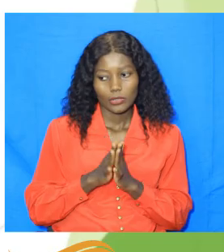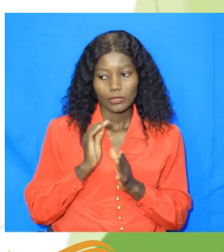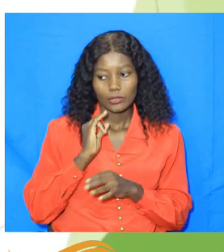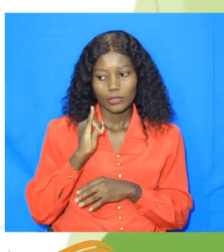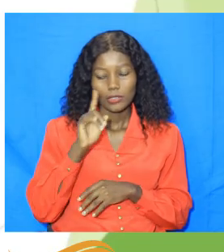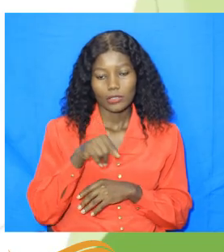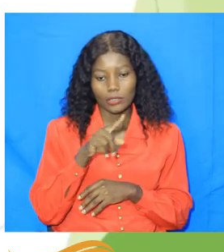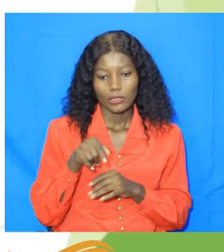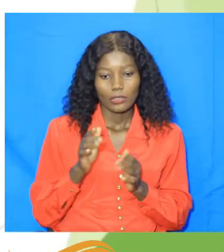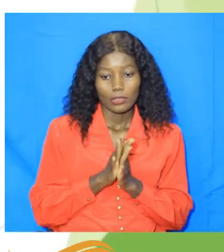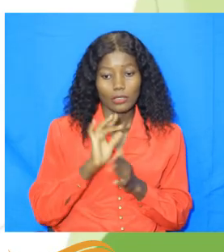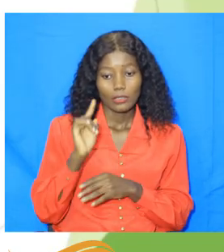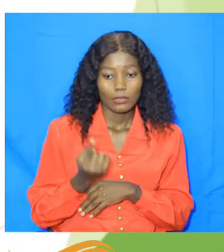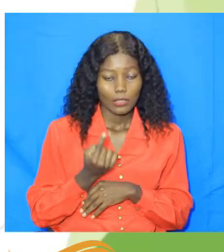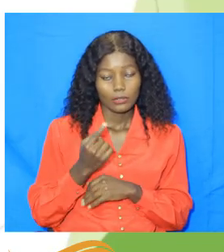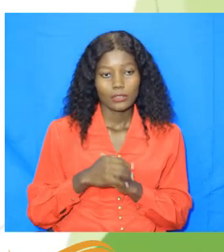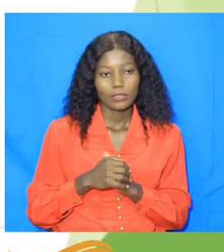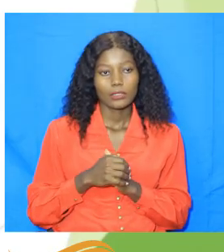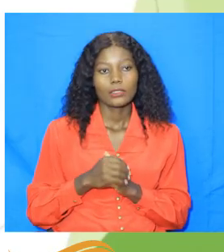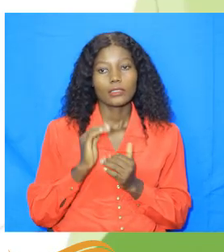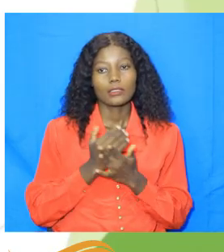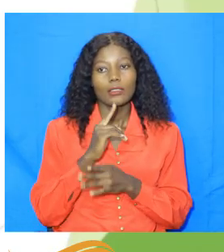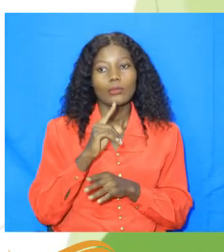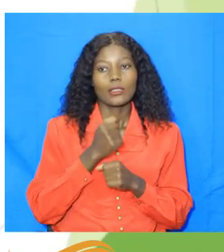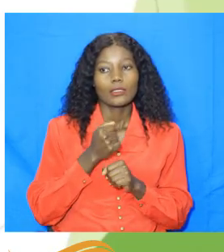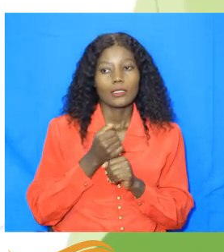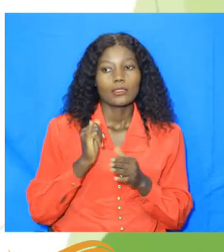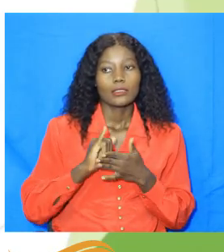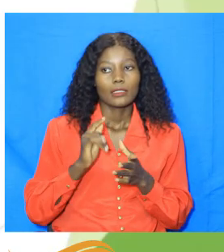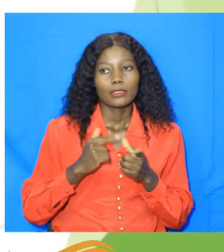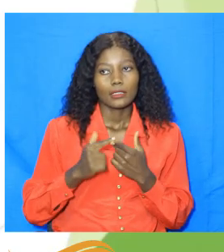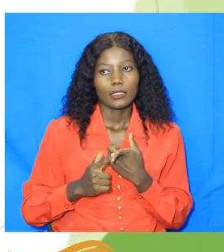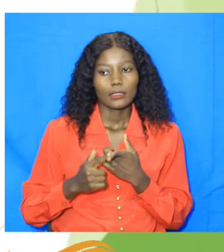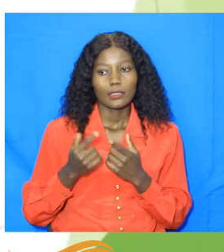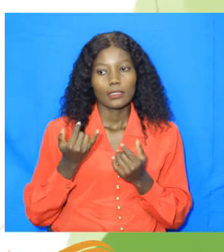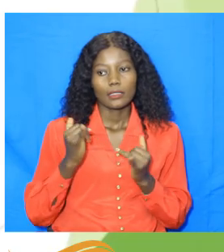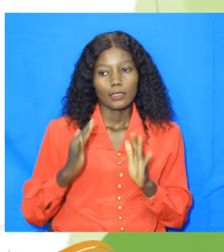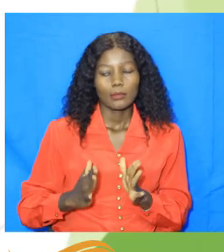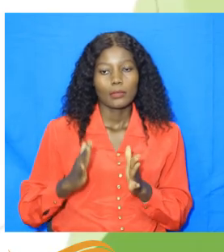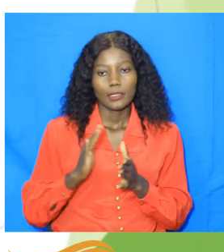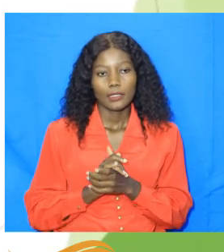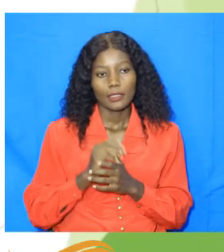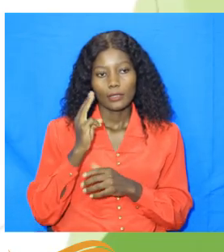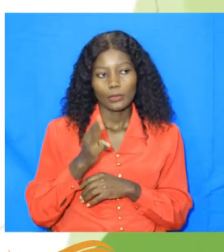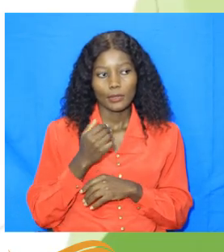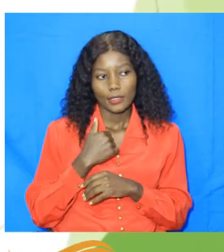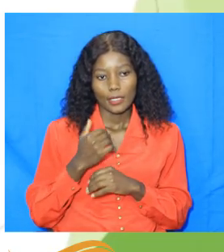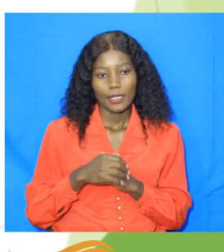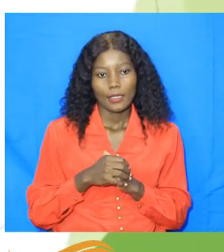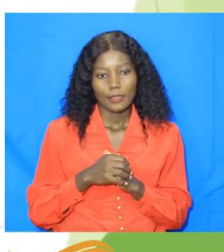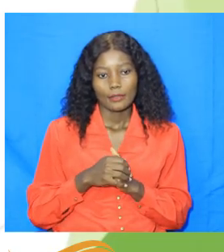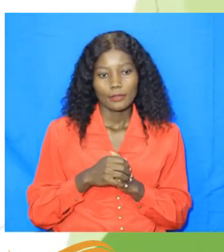prohibited. And once an athlete does that, then that athlete will have to